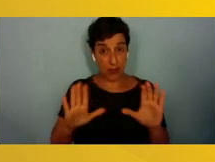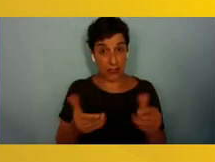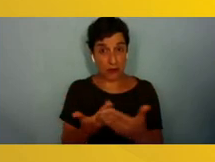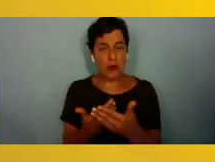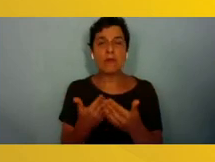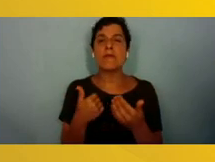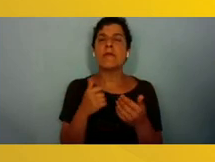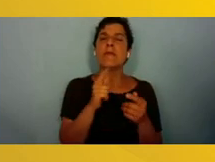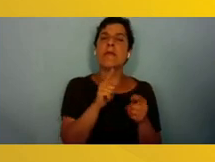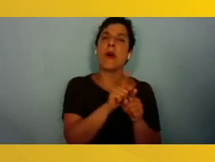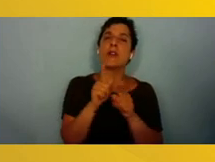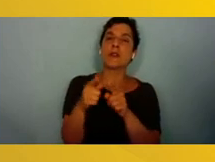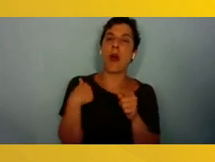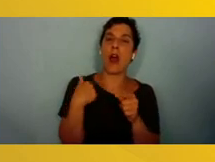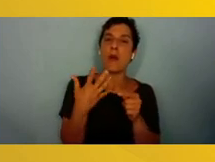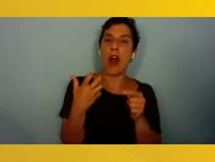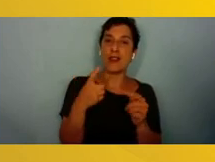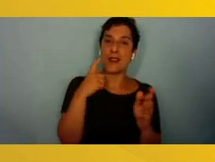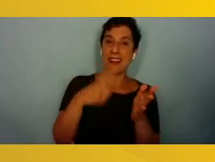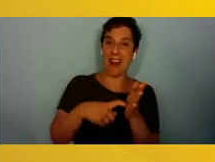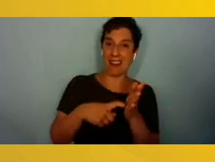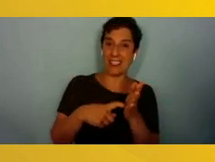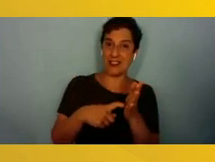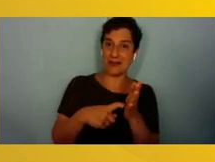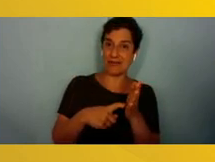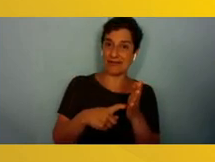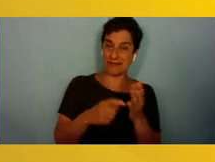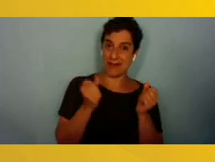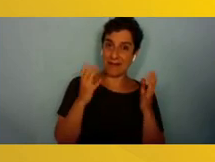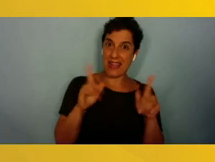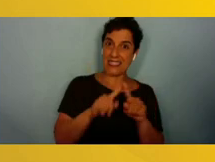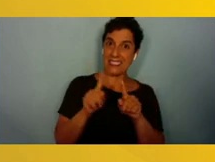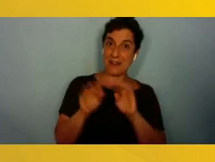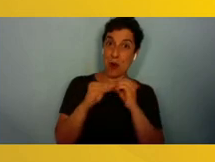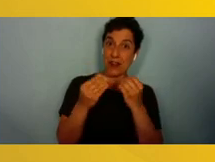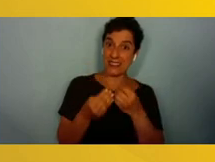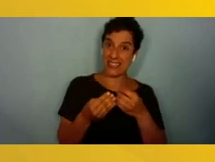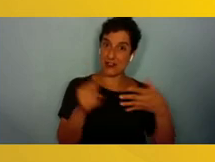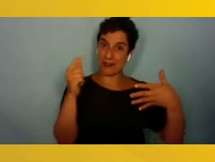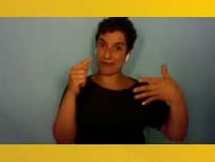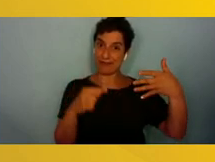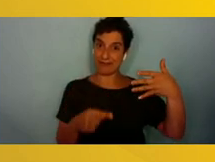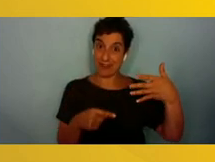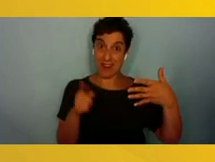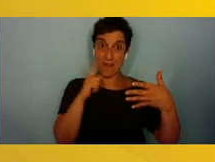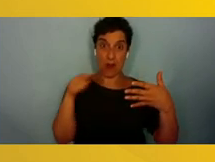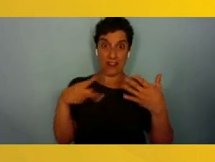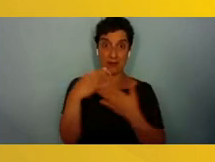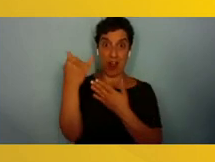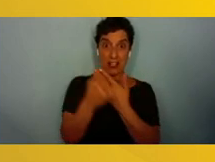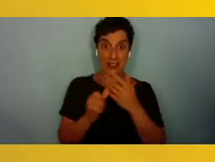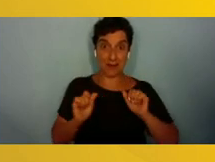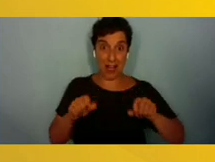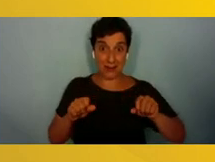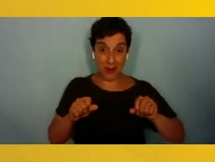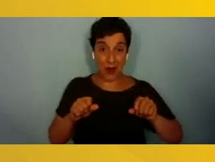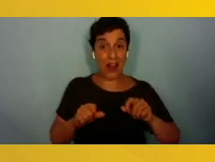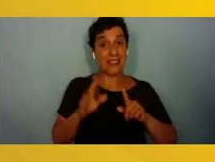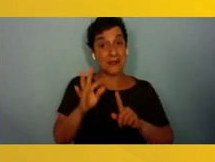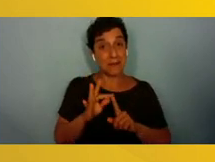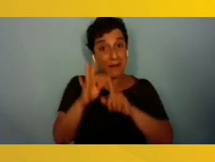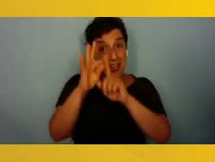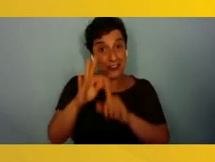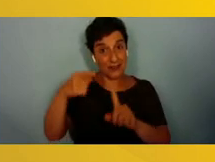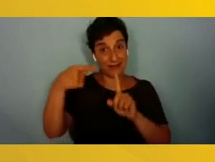wanted to acknowledge the contribution of many organizations to make this project possible, but especially the Department of